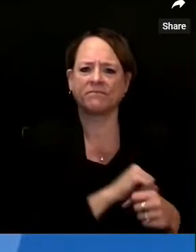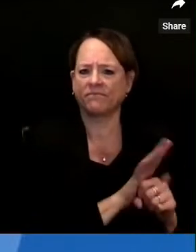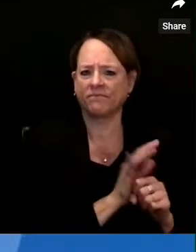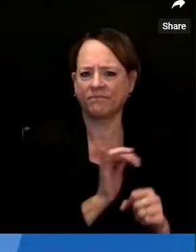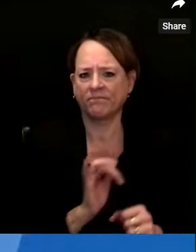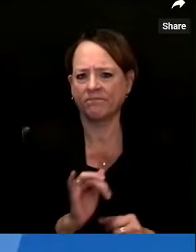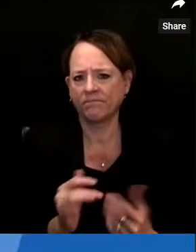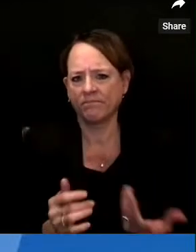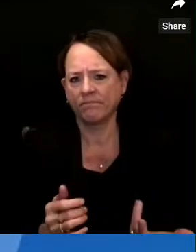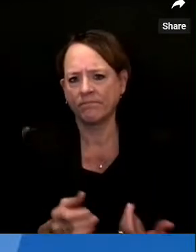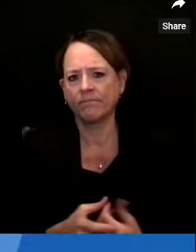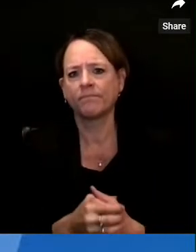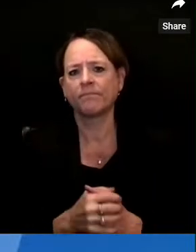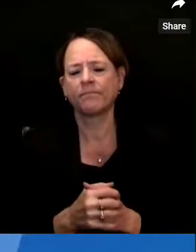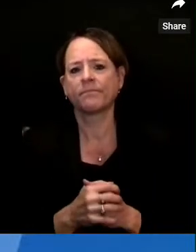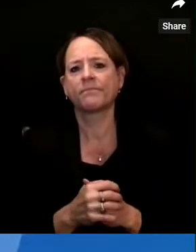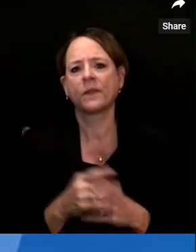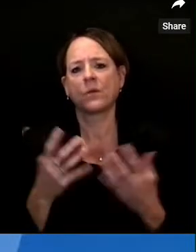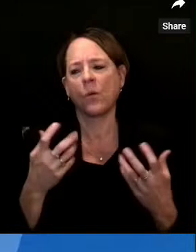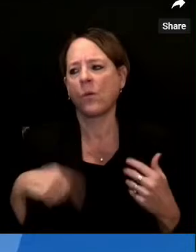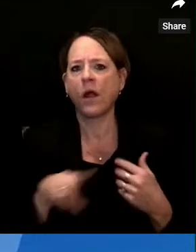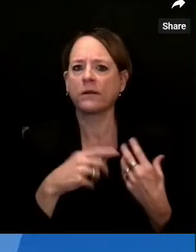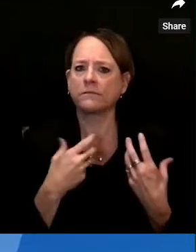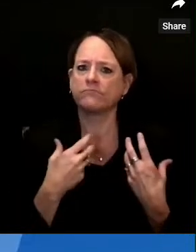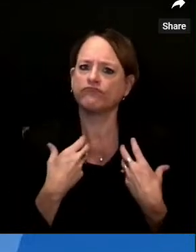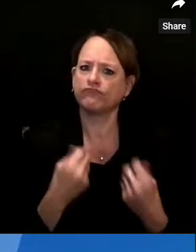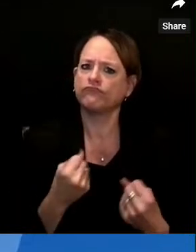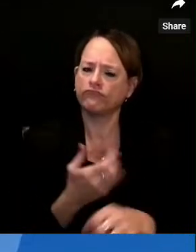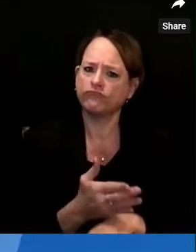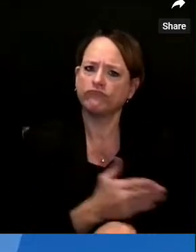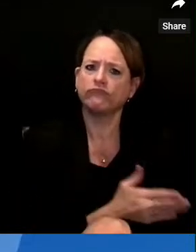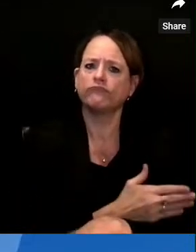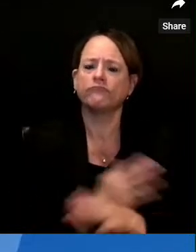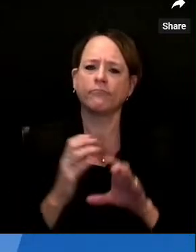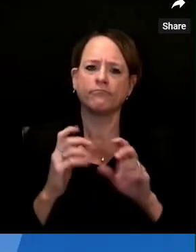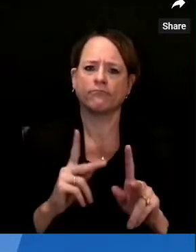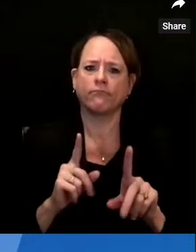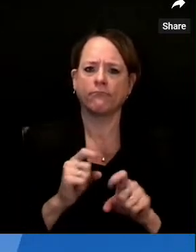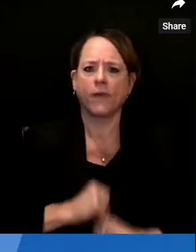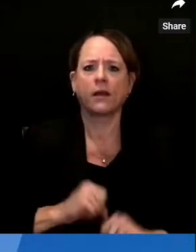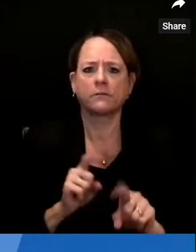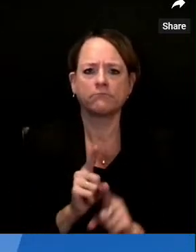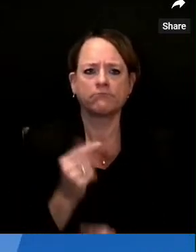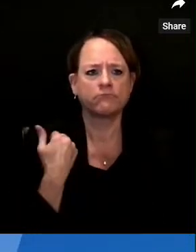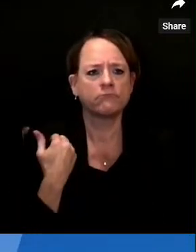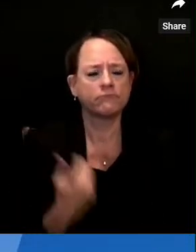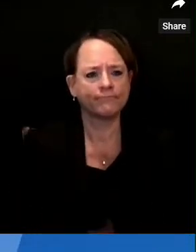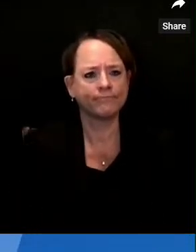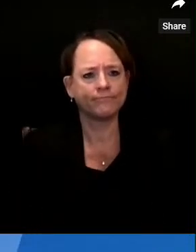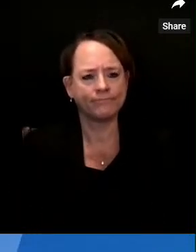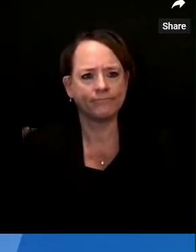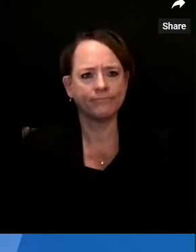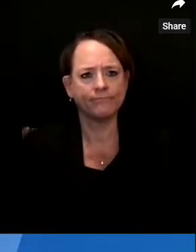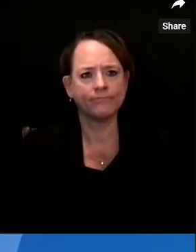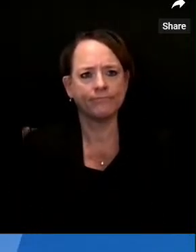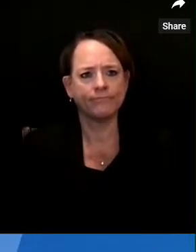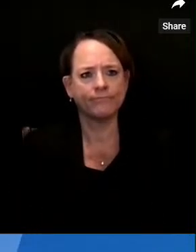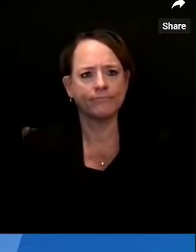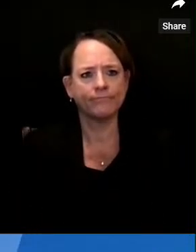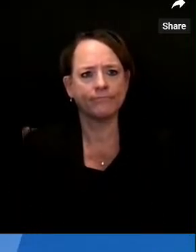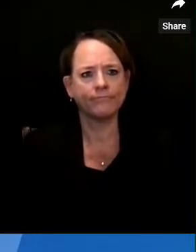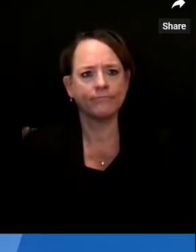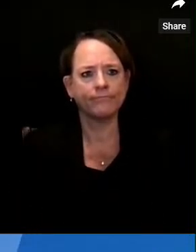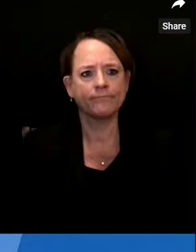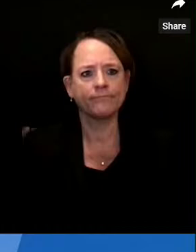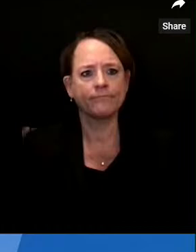Thank you. And a reminder, please keep your questions to one question so we can fit everybody in our allotted time. And we'll move on now